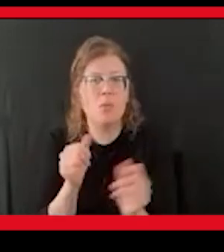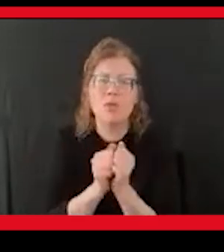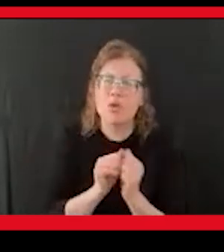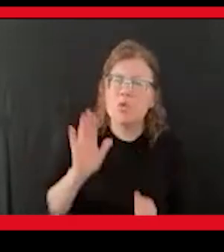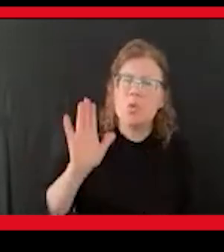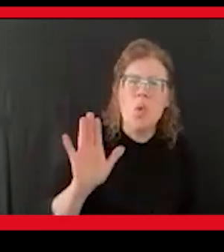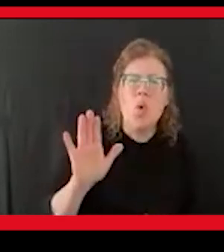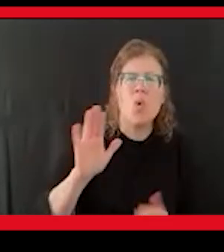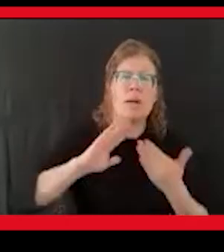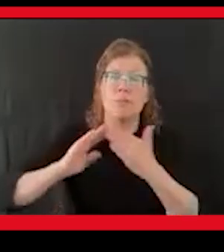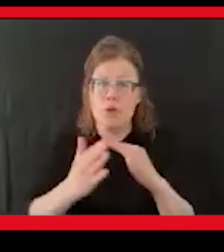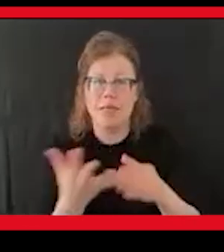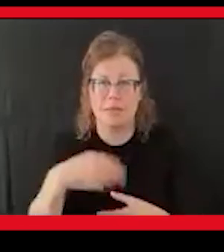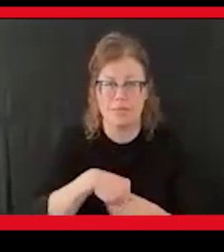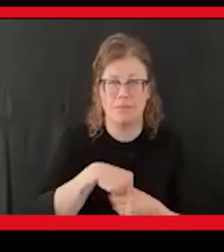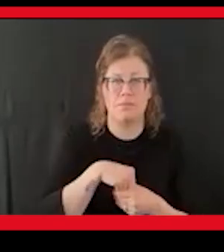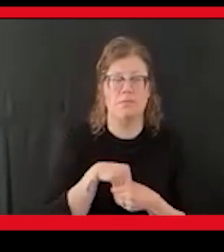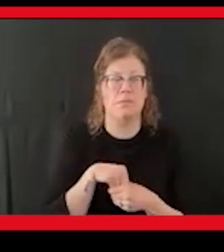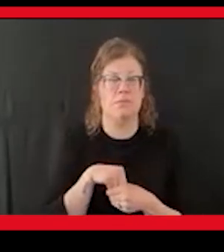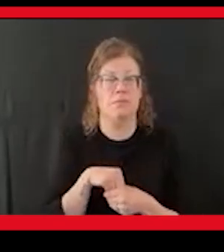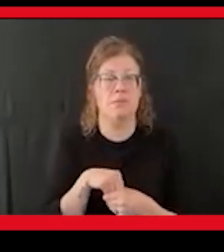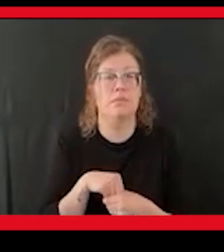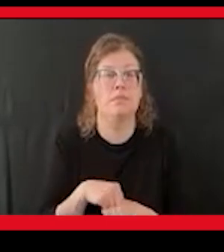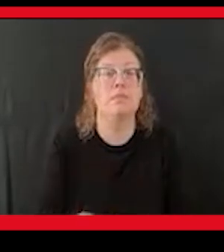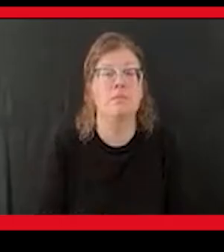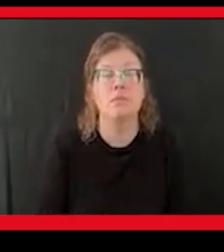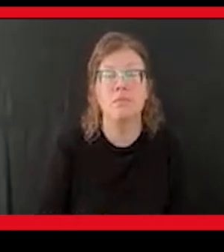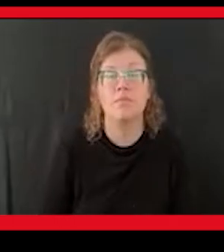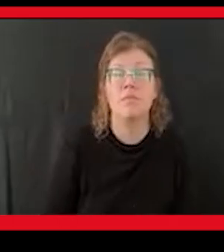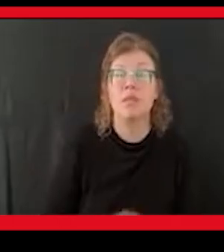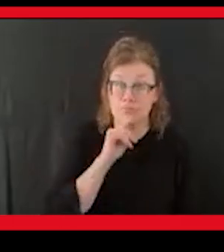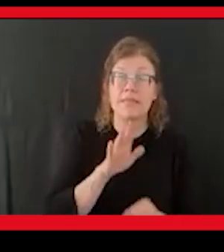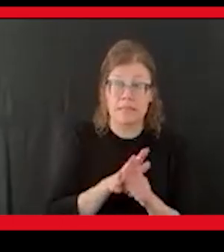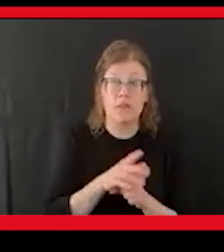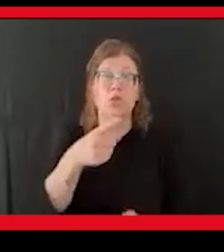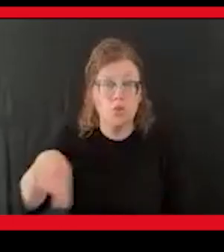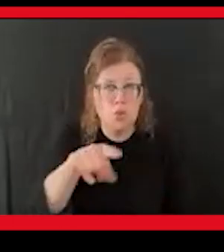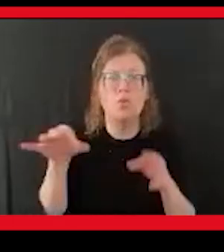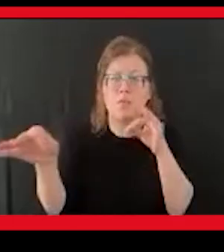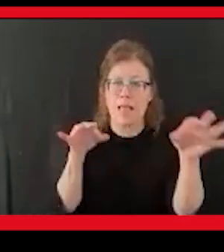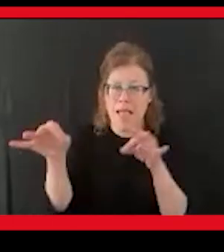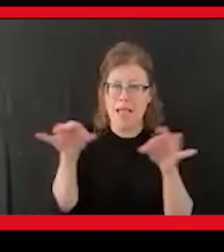Make sure to tell assessors why this project is important to your organization.